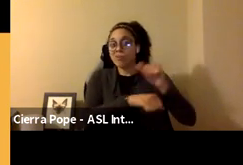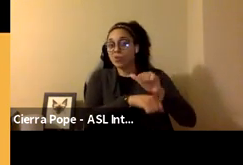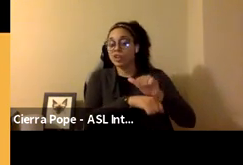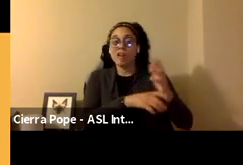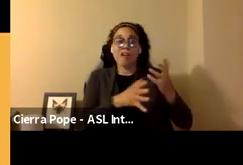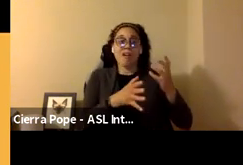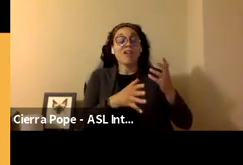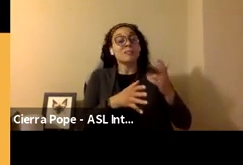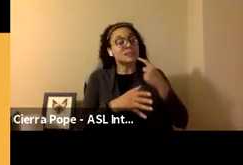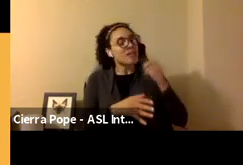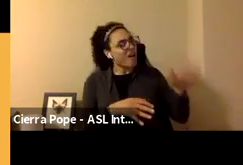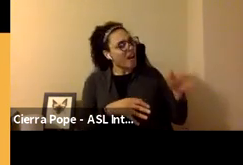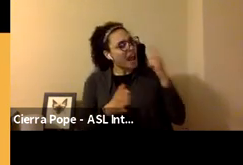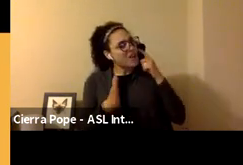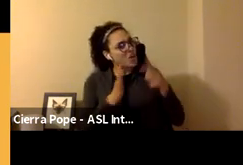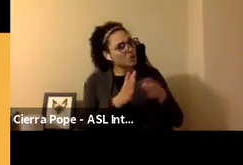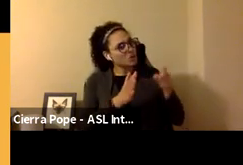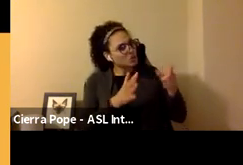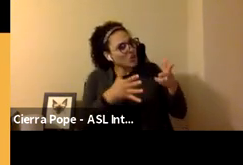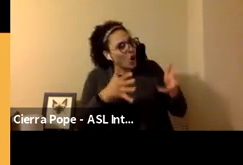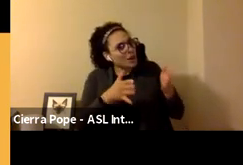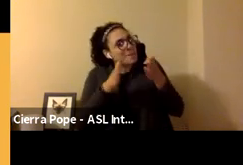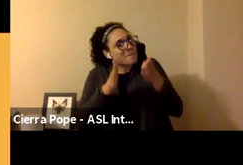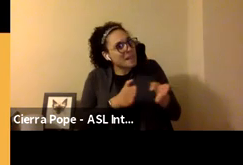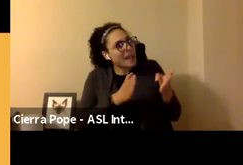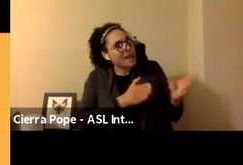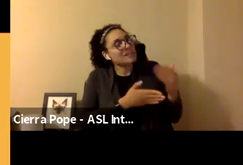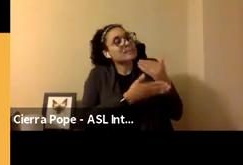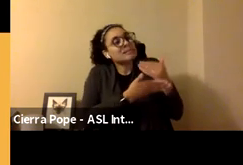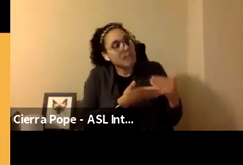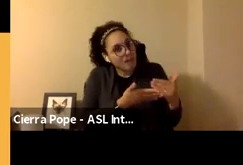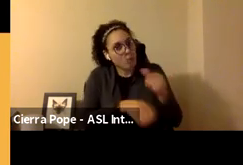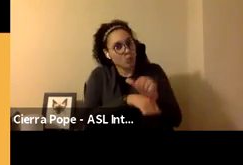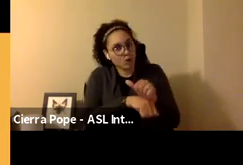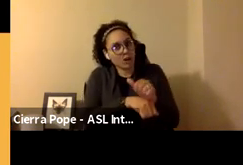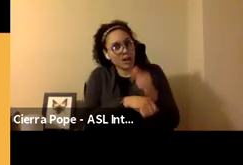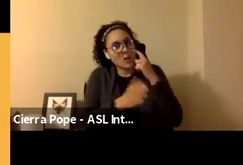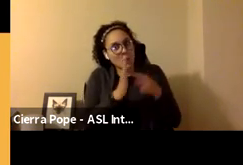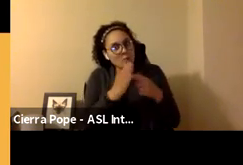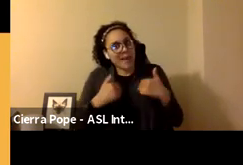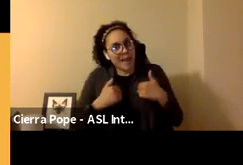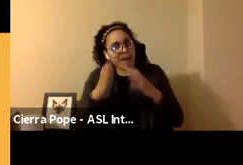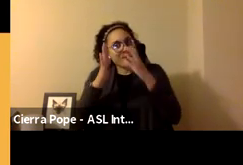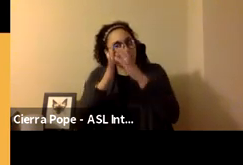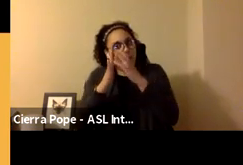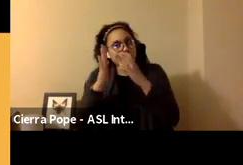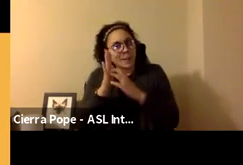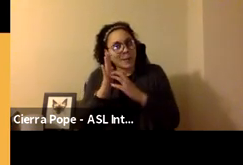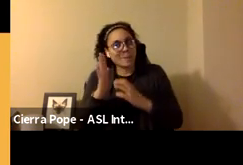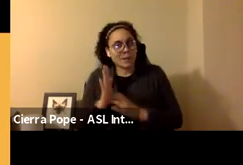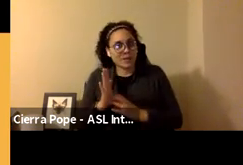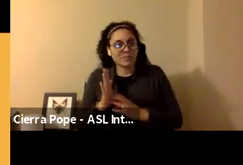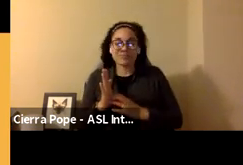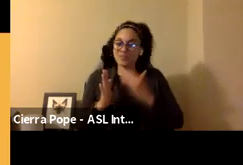did notice was that you've planned some of the assignment by breaking it into steps. So you've done some planning. Again, I'm using that